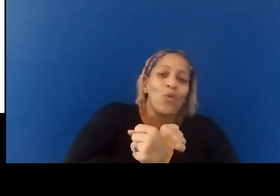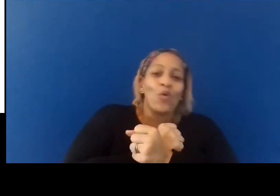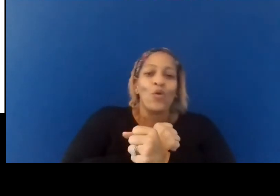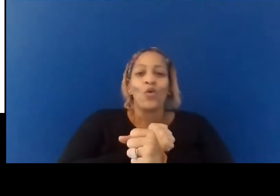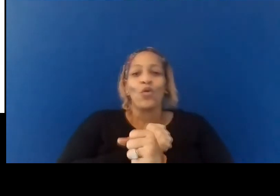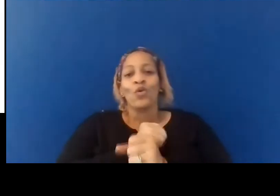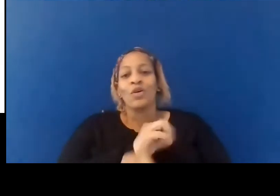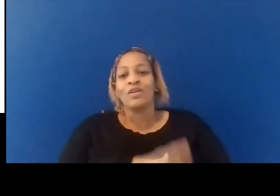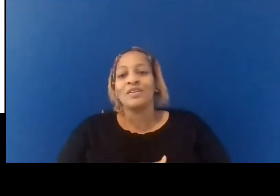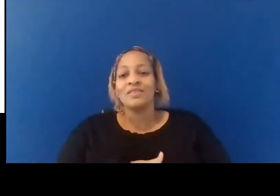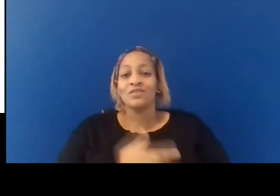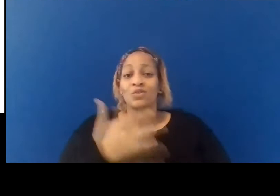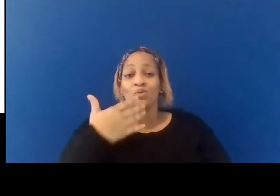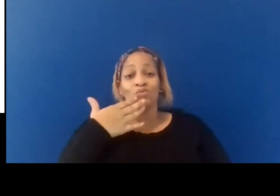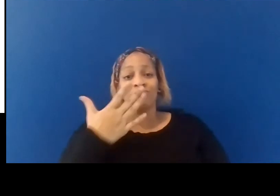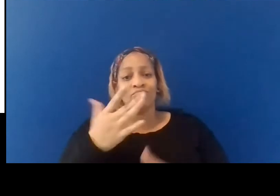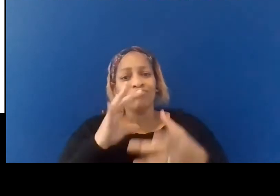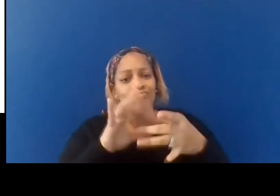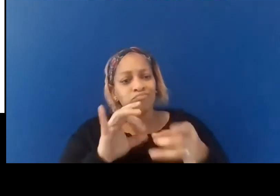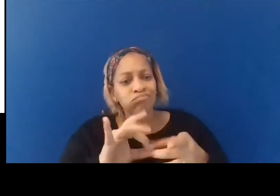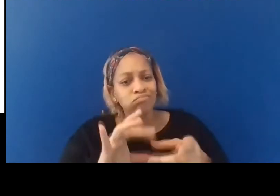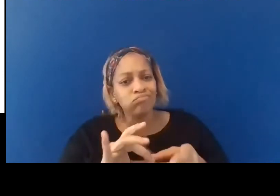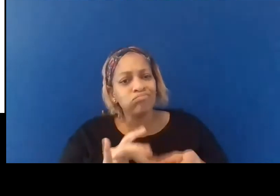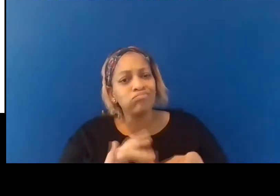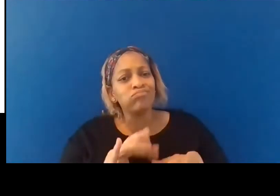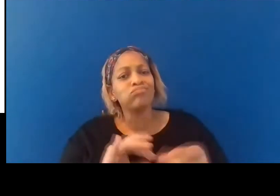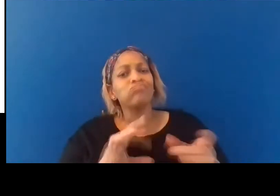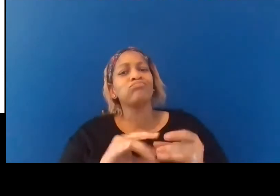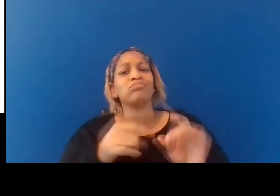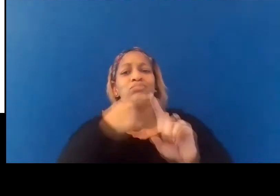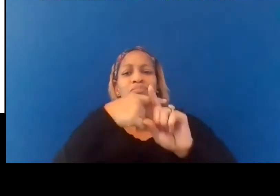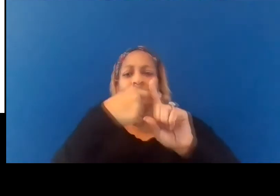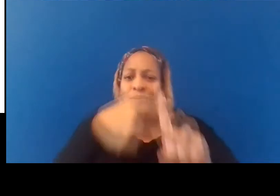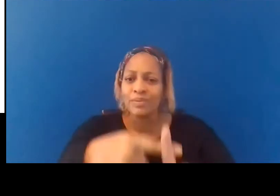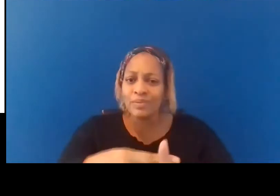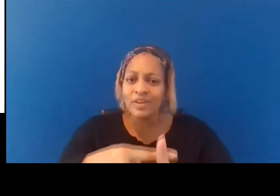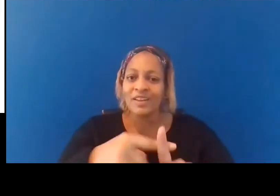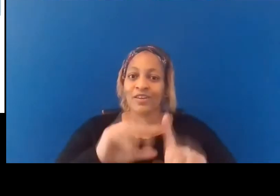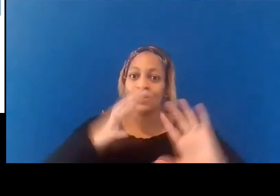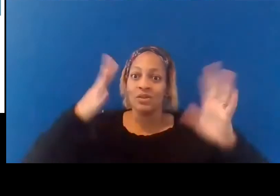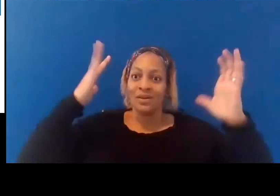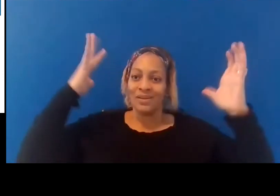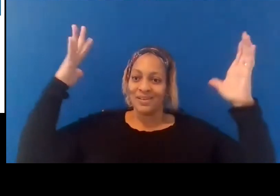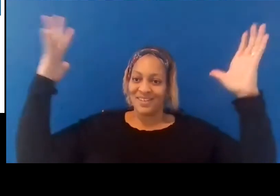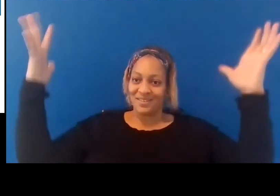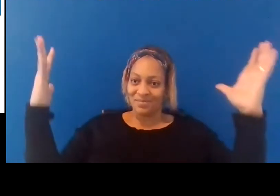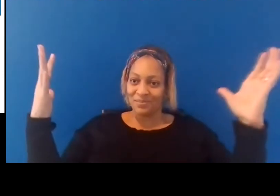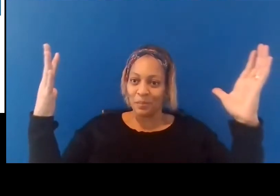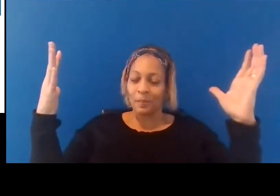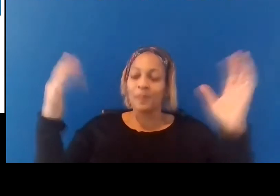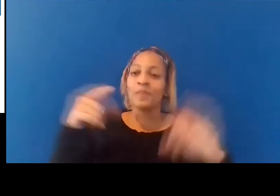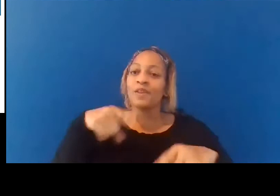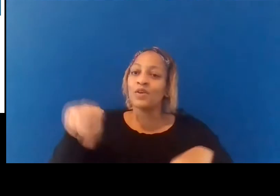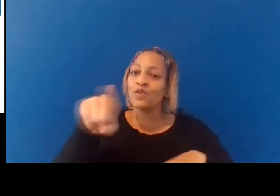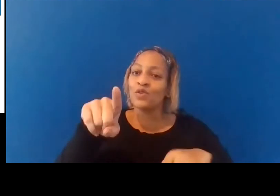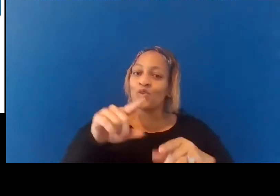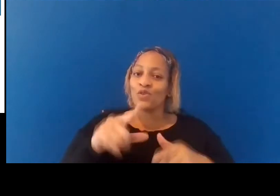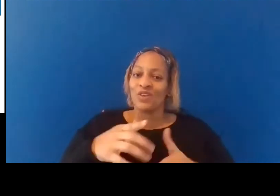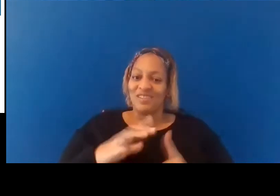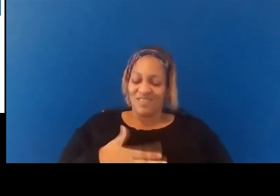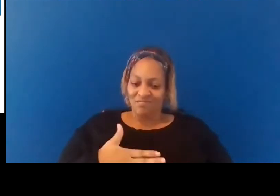to compliment, to cheer. So when you are in a state of